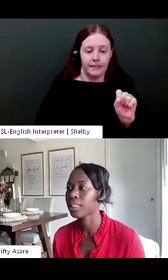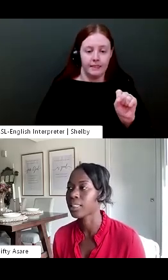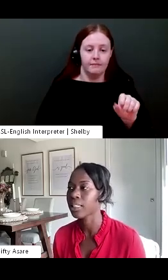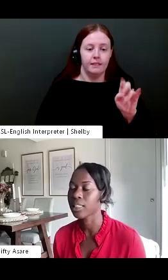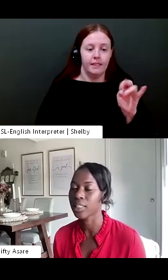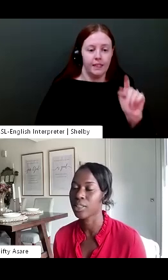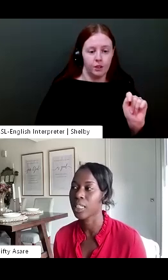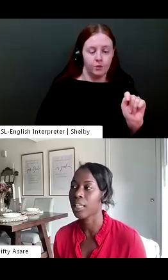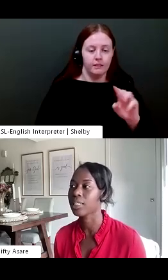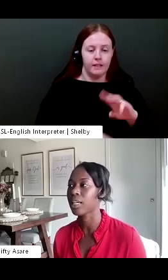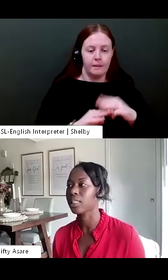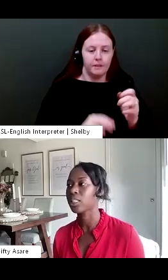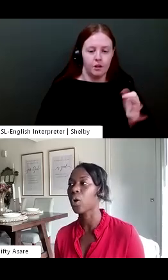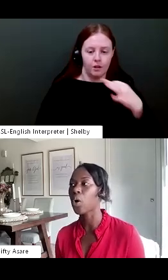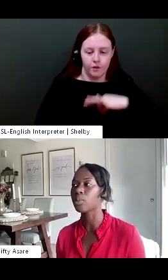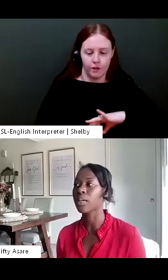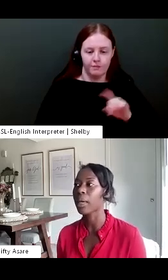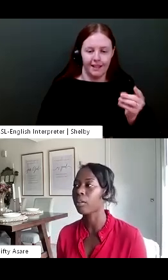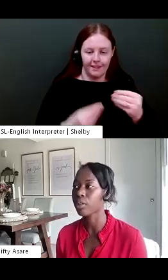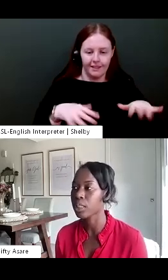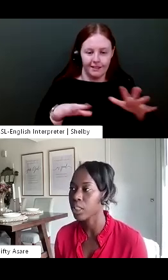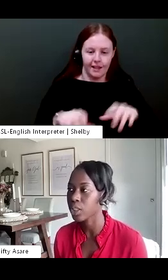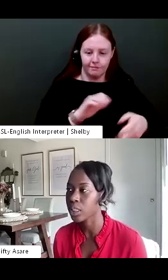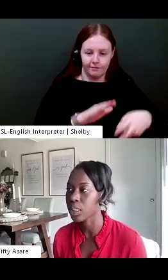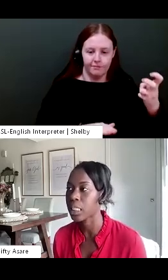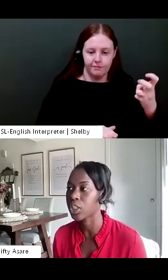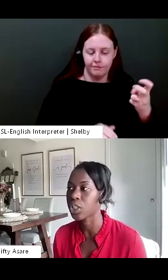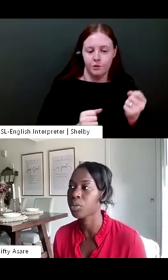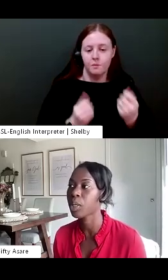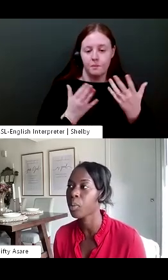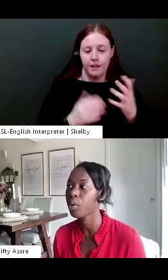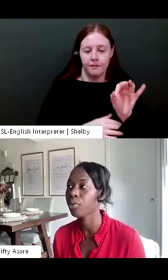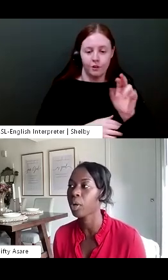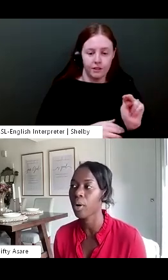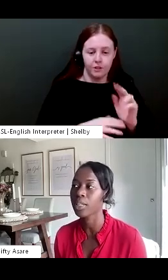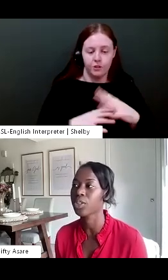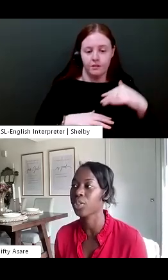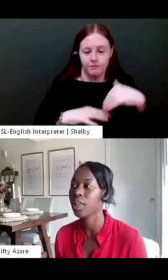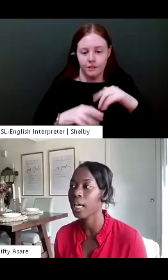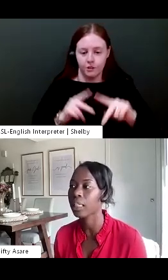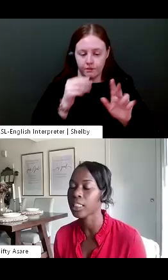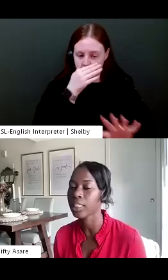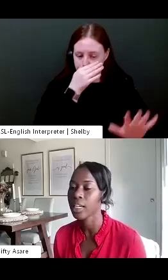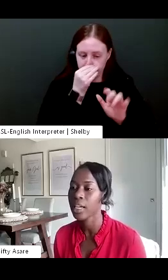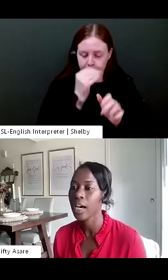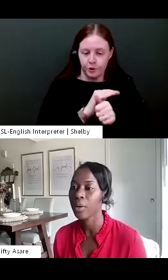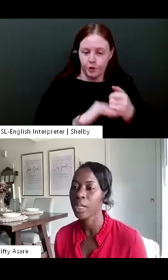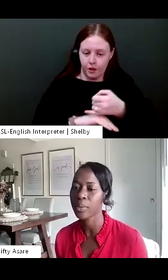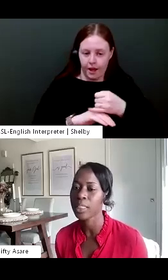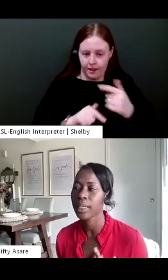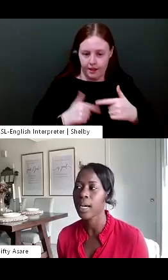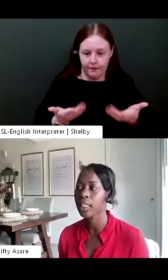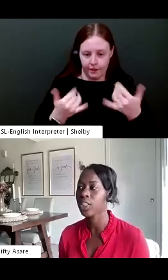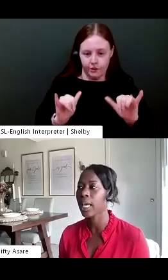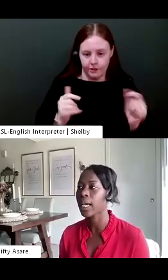without consent. And so today this land is still home to many First Nations and Indigenous people from across Turtle Island. We also